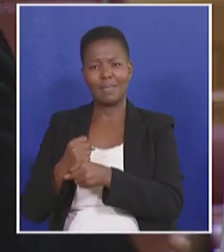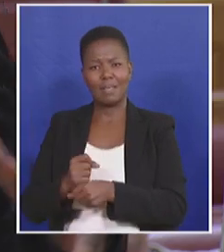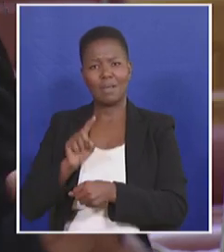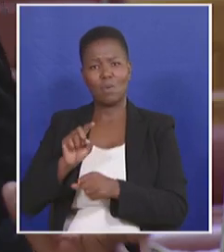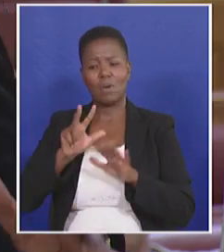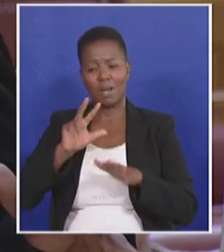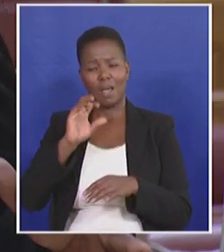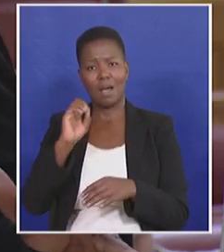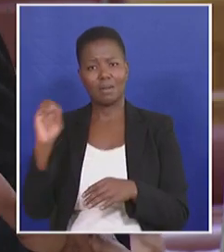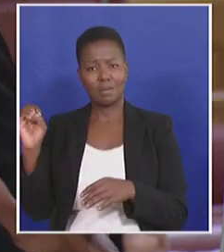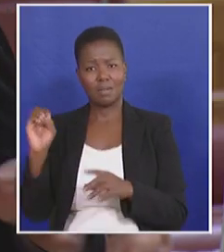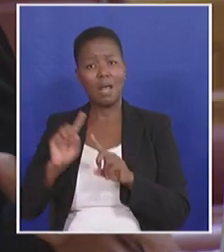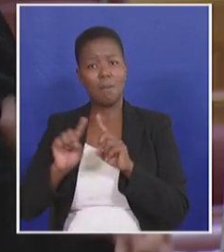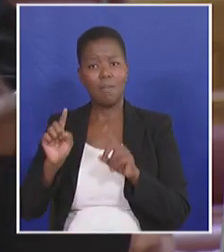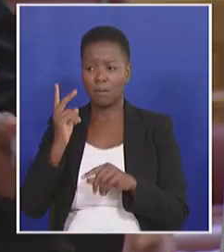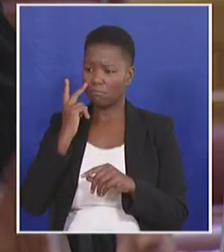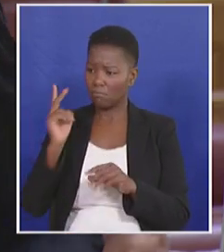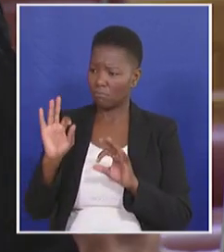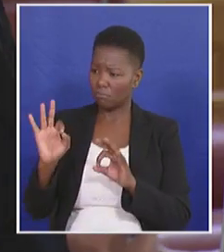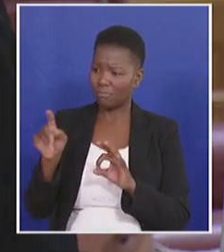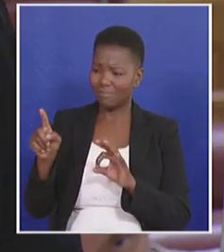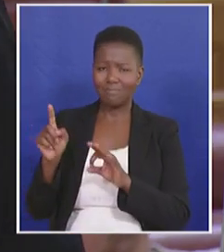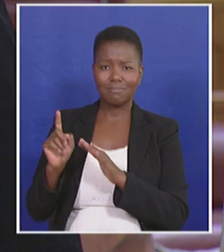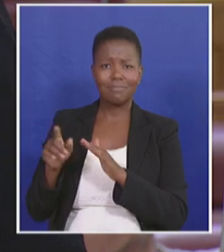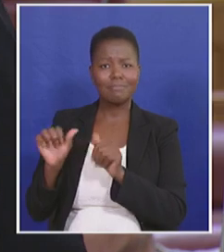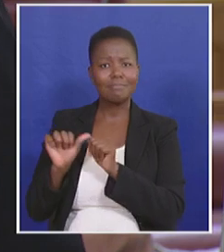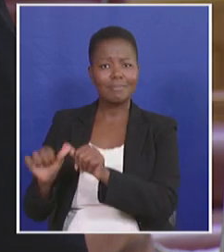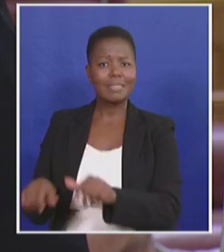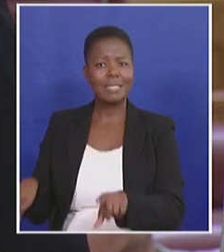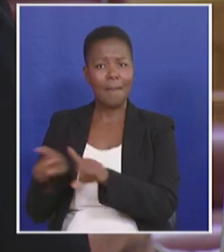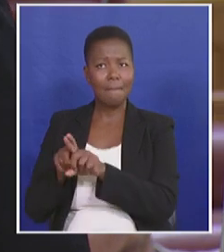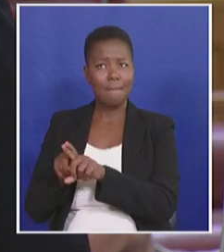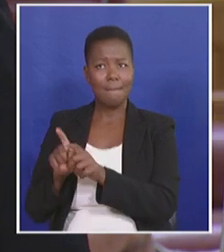still looks like what it was in the 1800s.